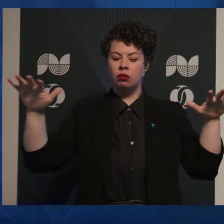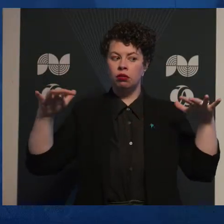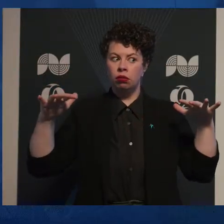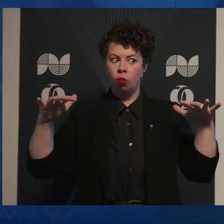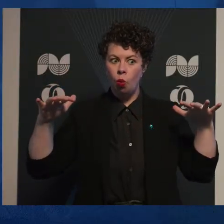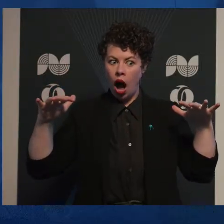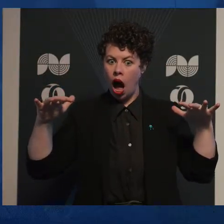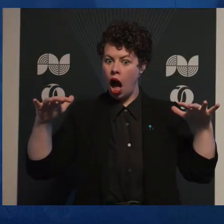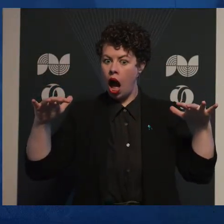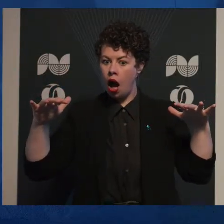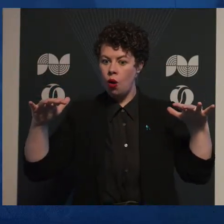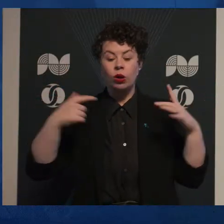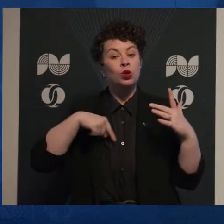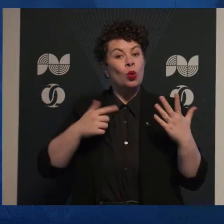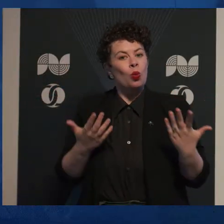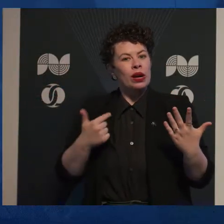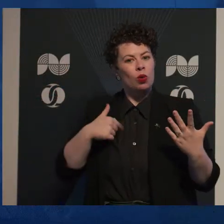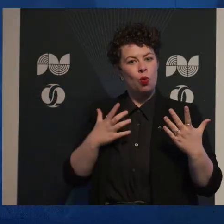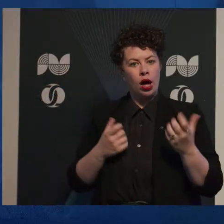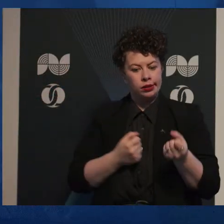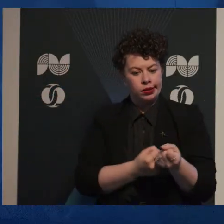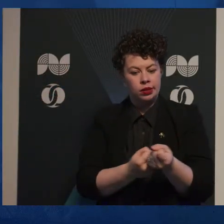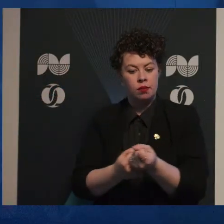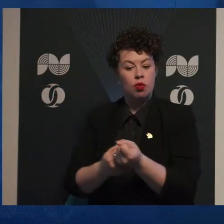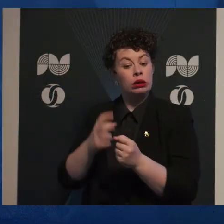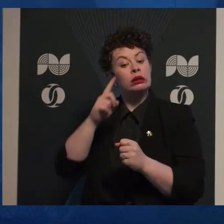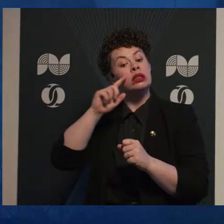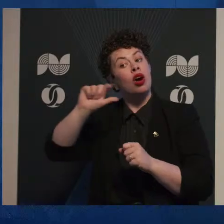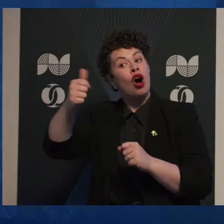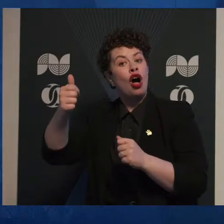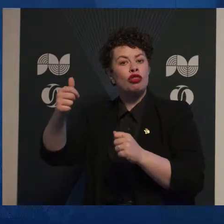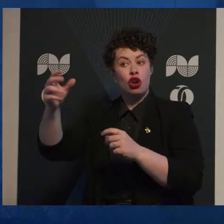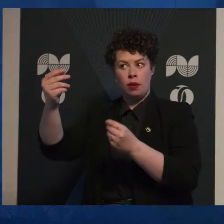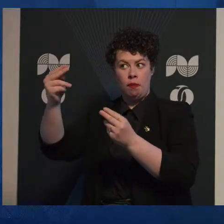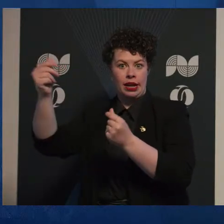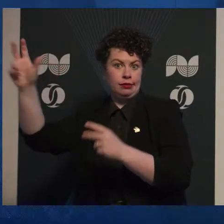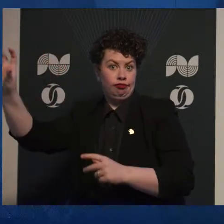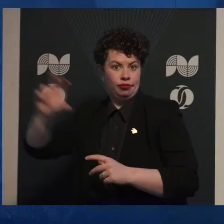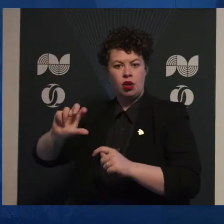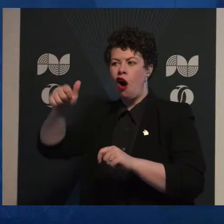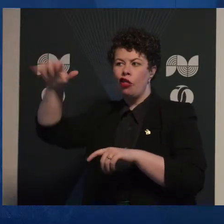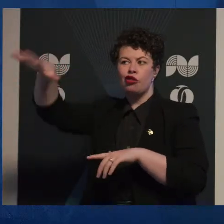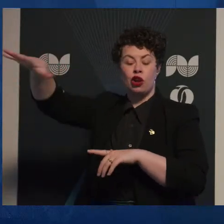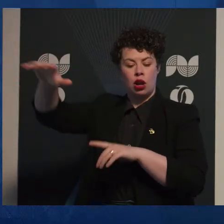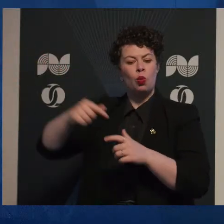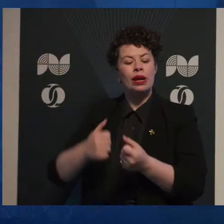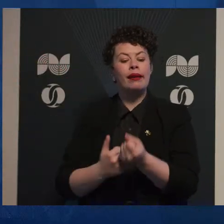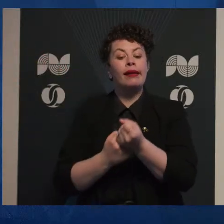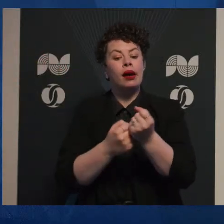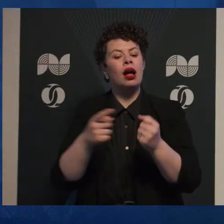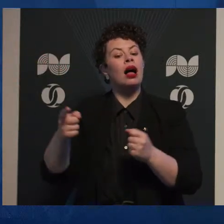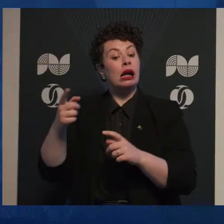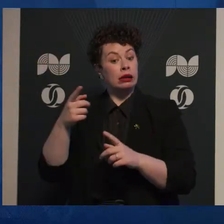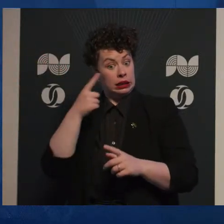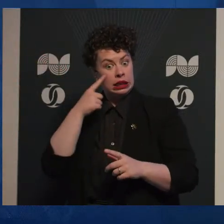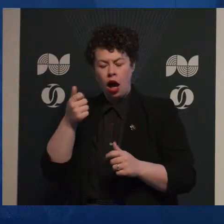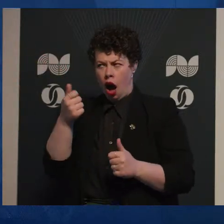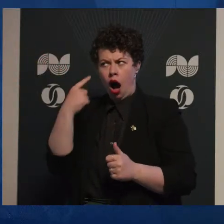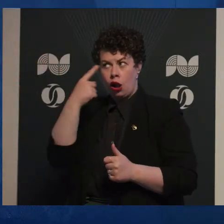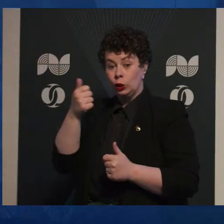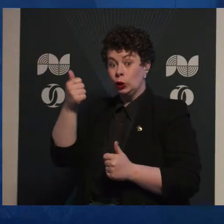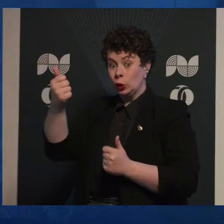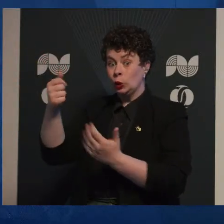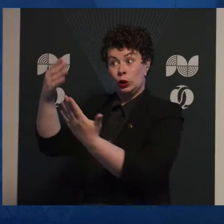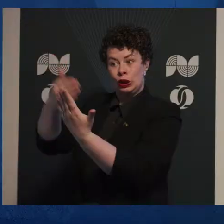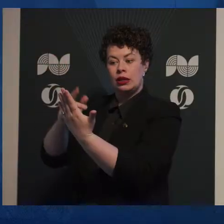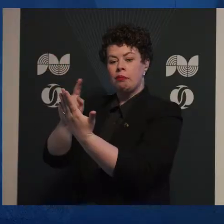with member states to support them in the screening of foreign direct investment, seeing that sometimes behind an economic investment